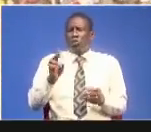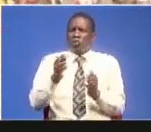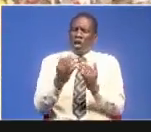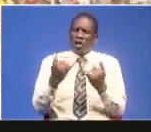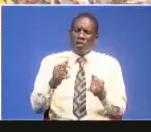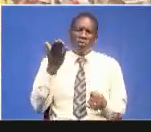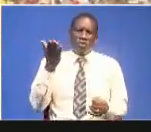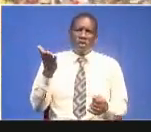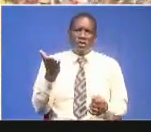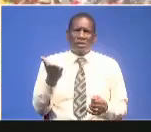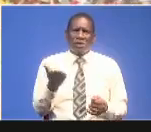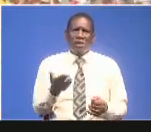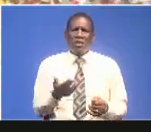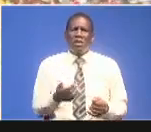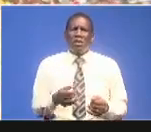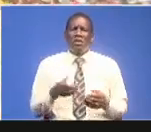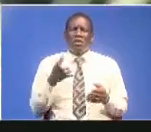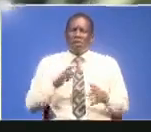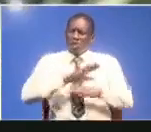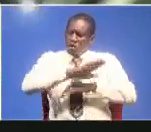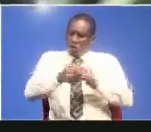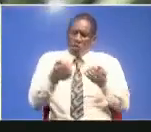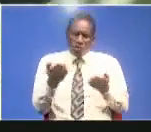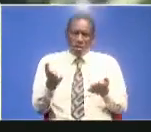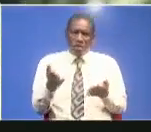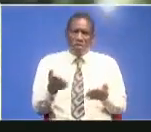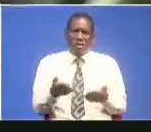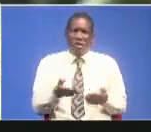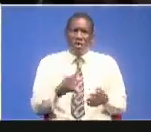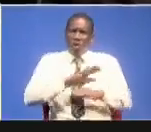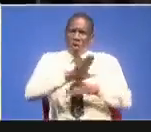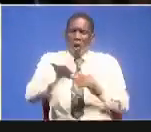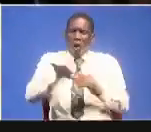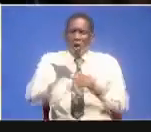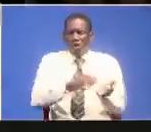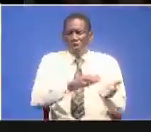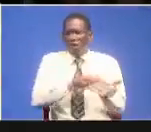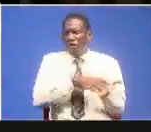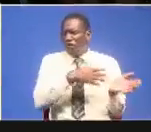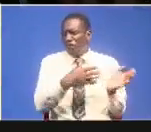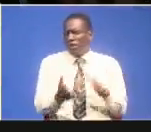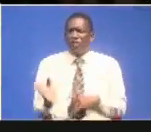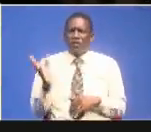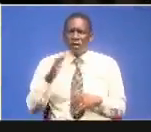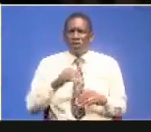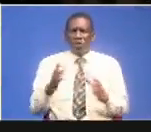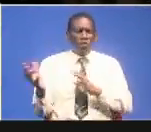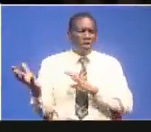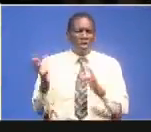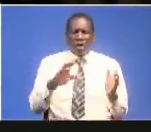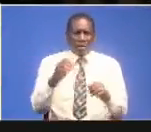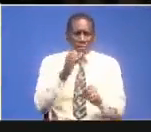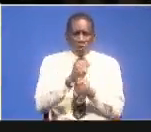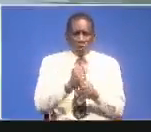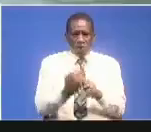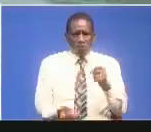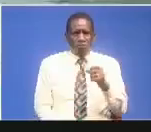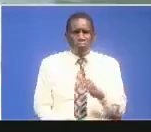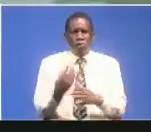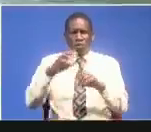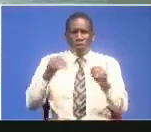this. The common denominator in all this being they have all failed. Will Climate Works Mtaani take